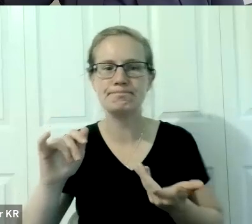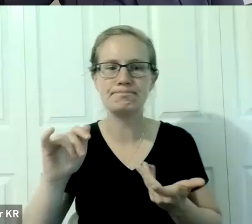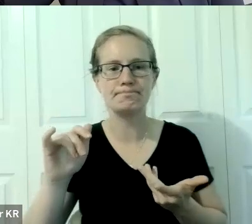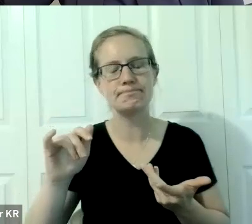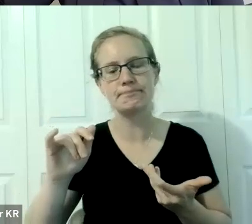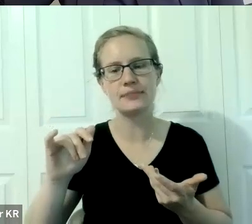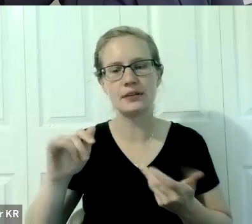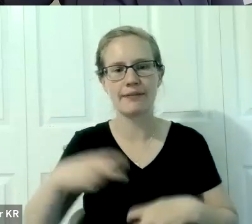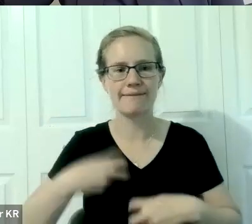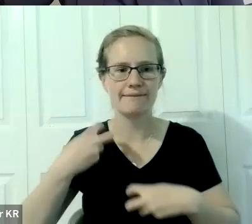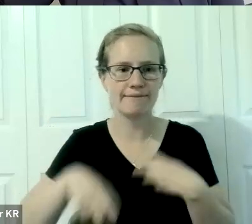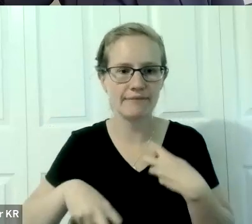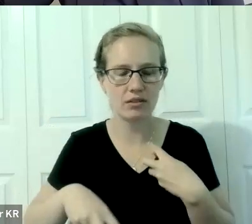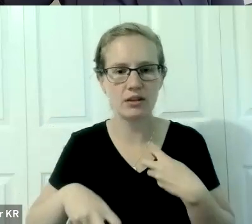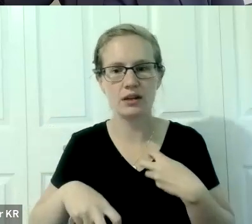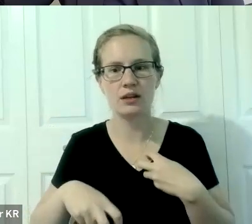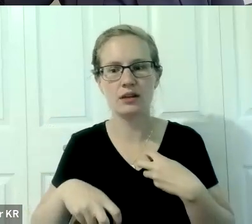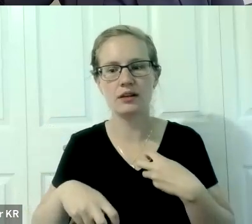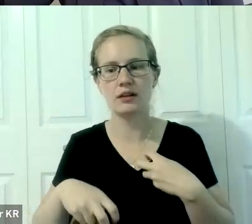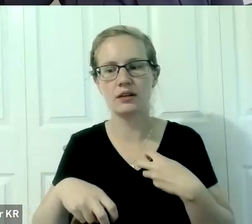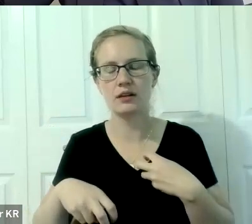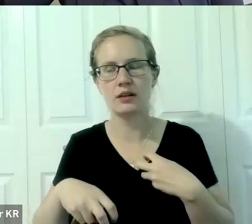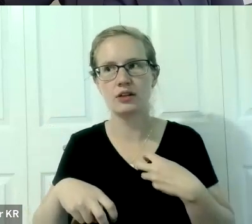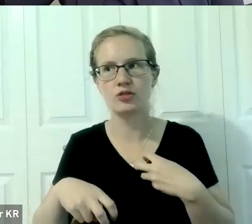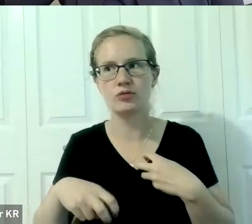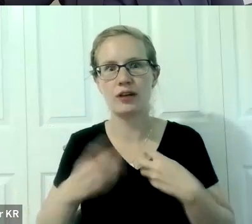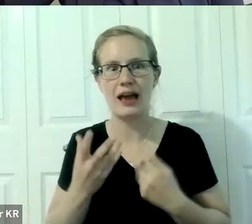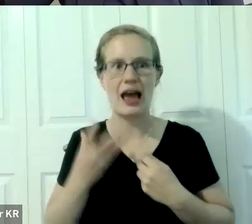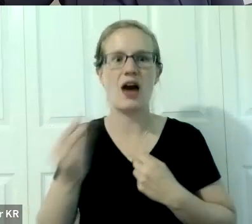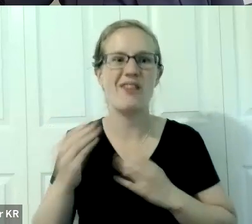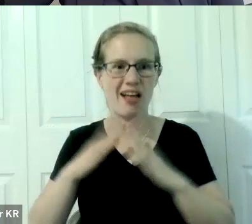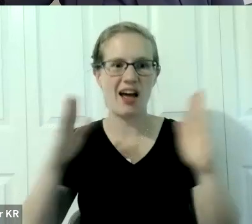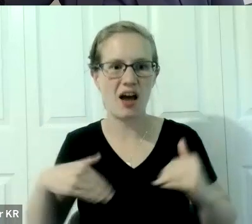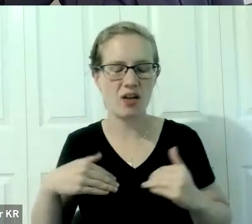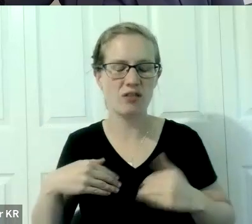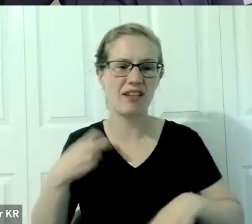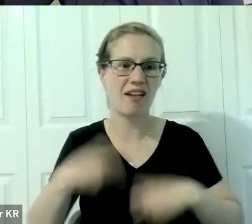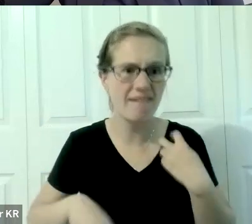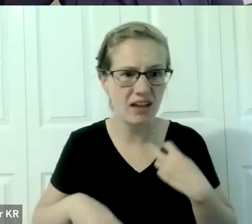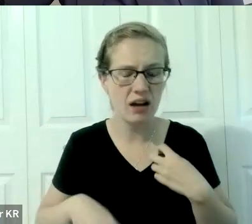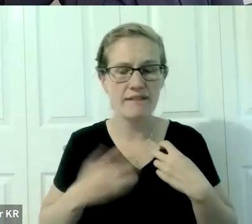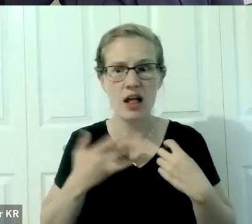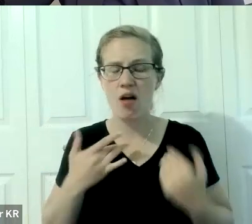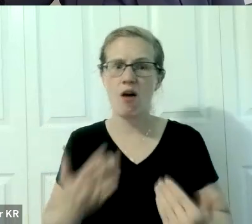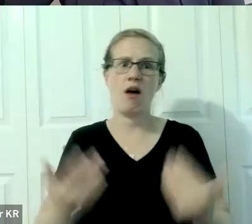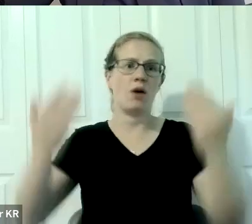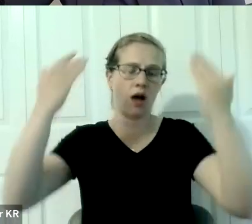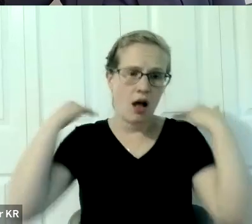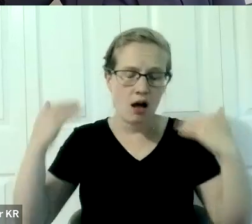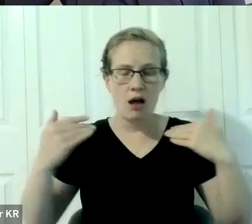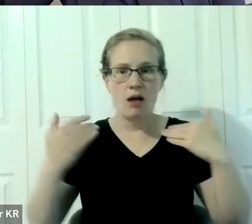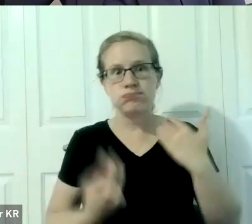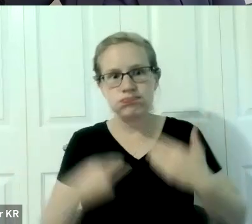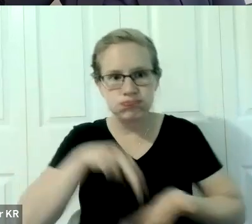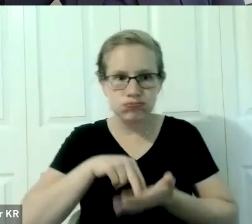And the difficulties just getting out of the house many days was overwhelming. So I